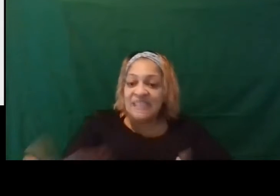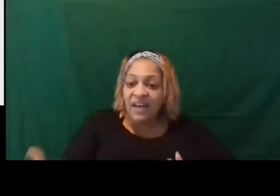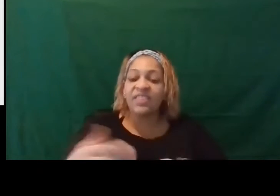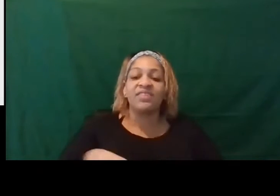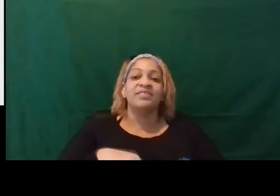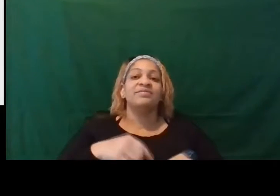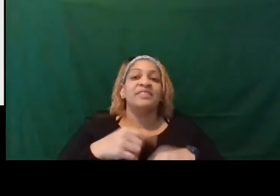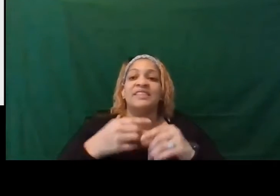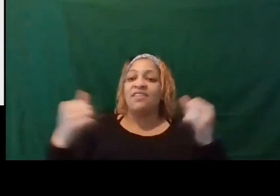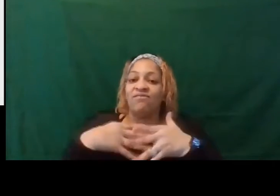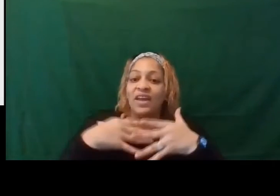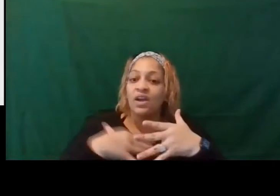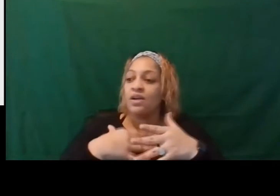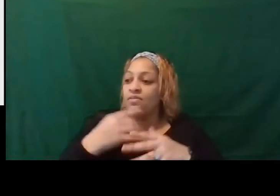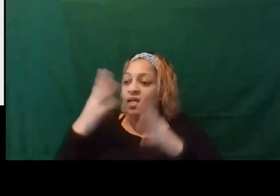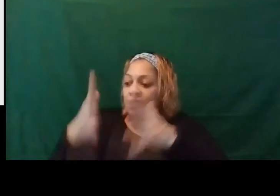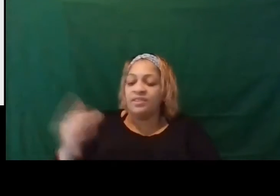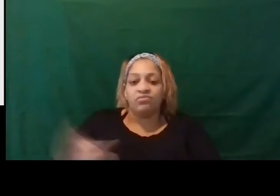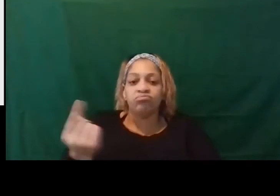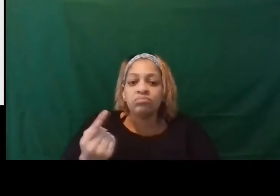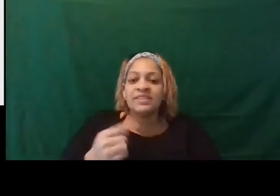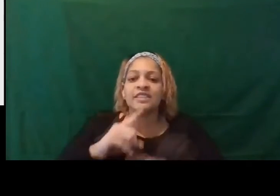of fear that we must, but